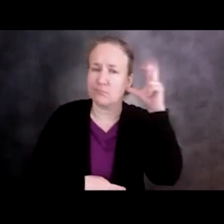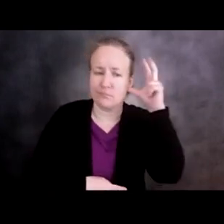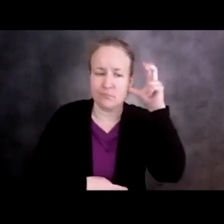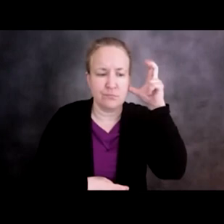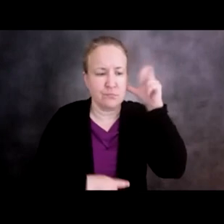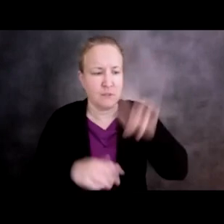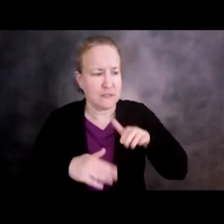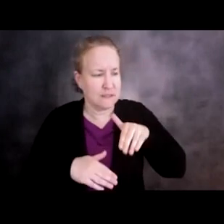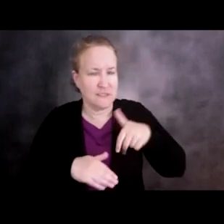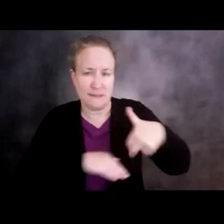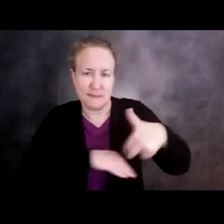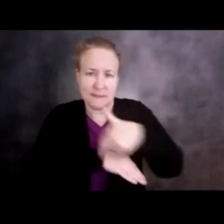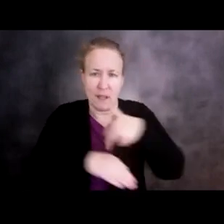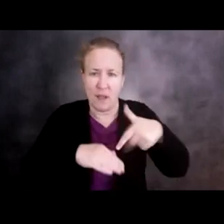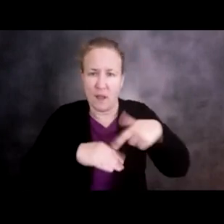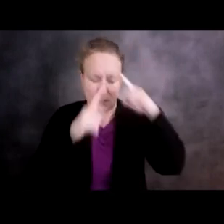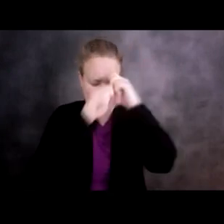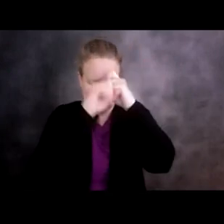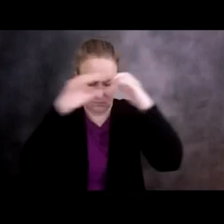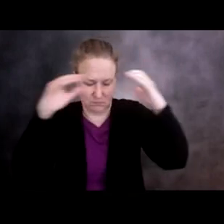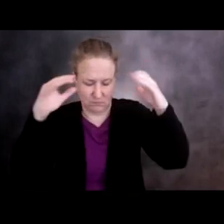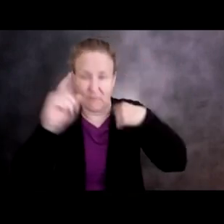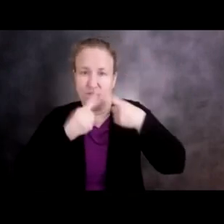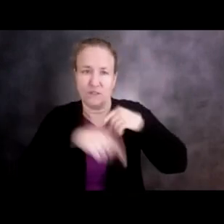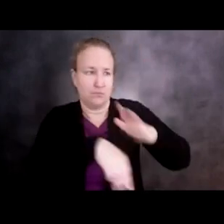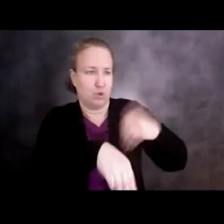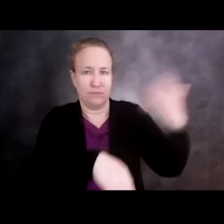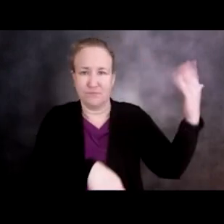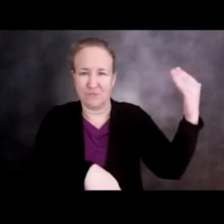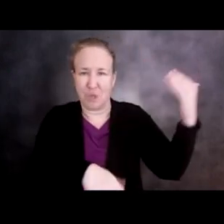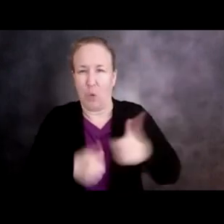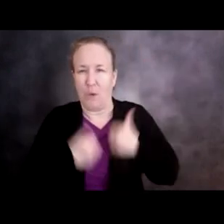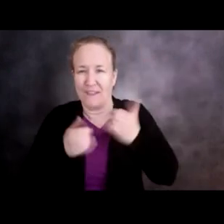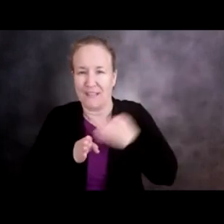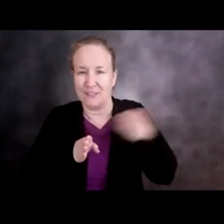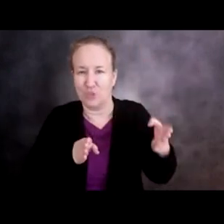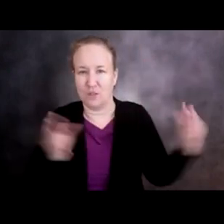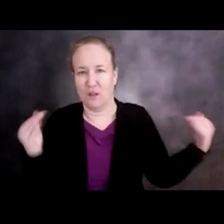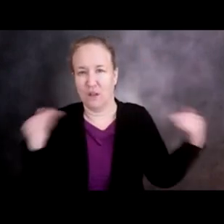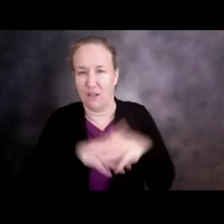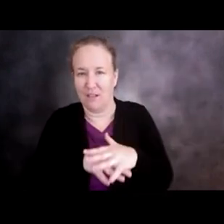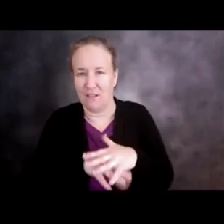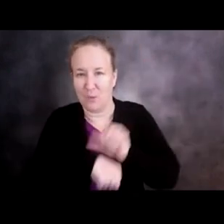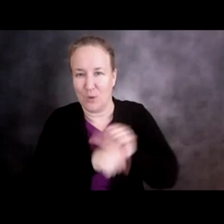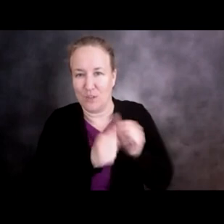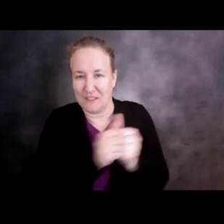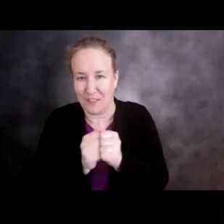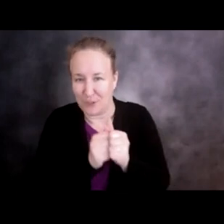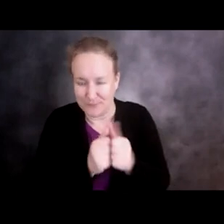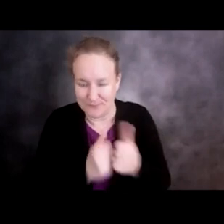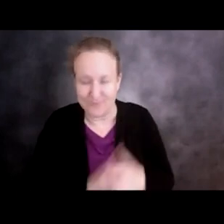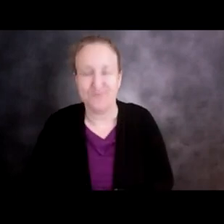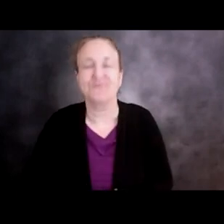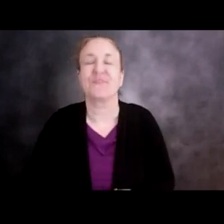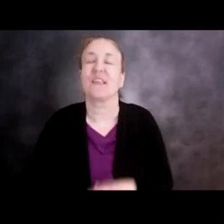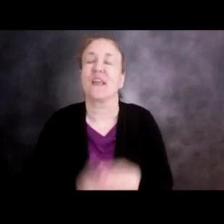these steps. And I called my friends, and we live next door to each other. We come in and work on it. And